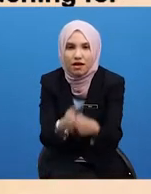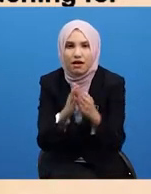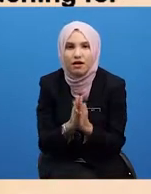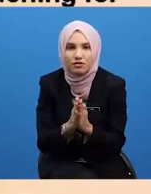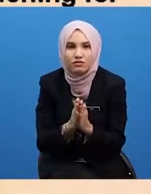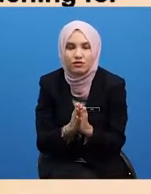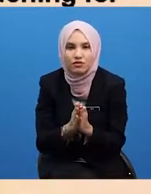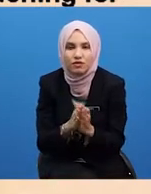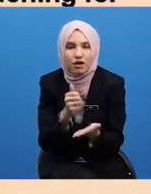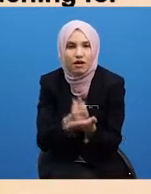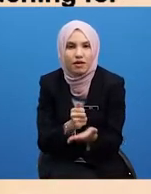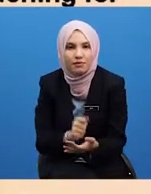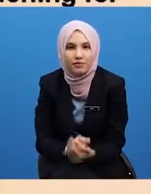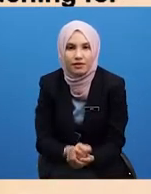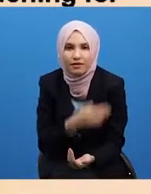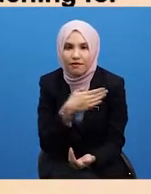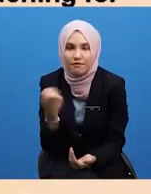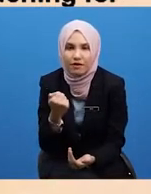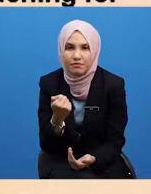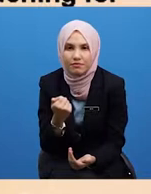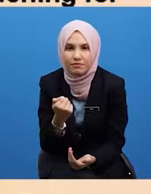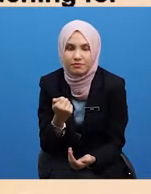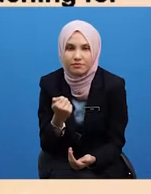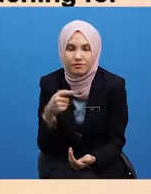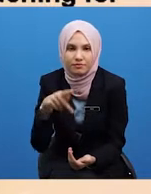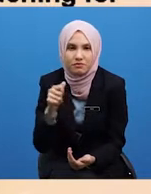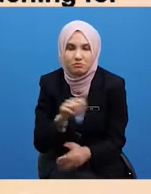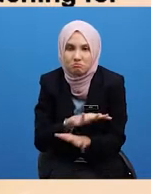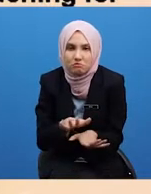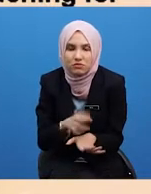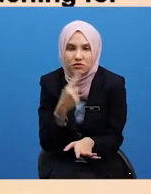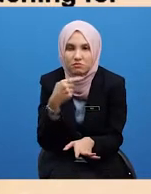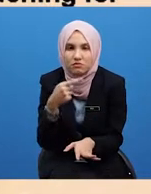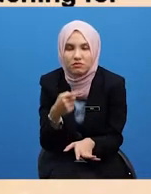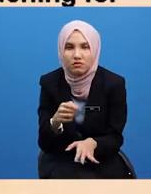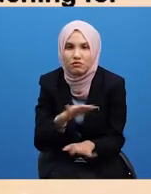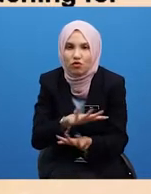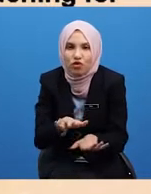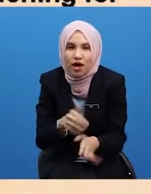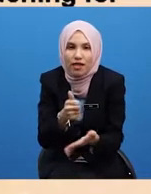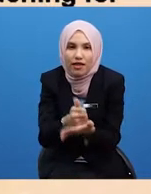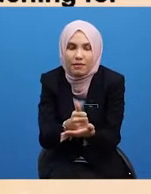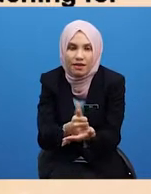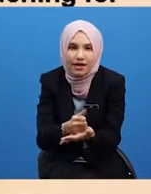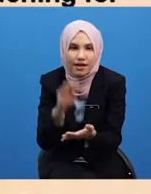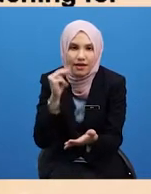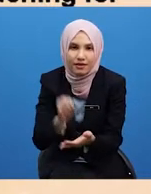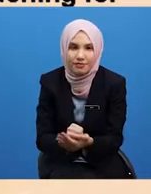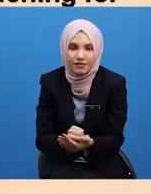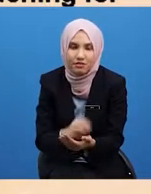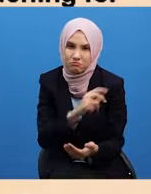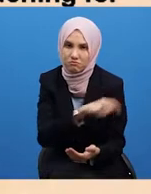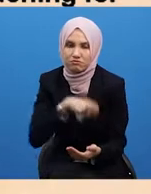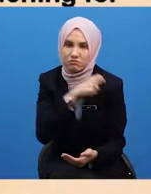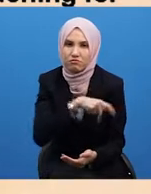farm. Pa does not say anything to Gus for not helping him. He does not appreciate